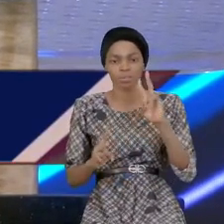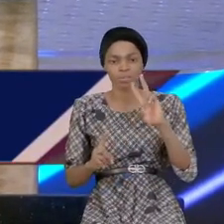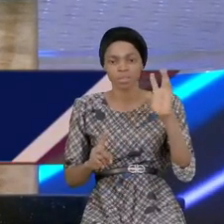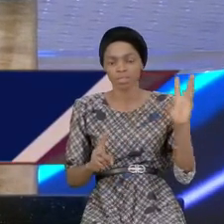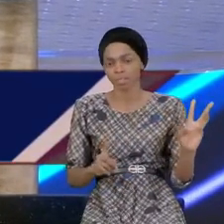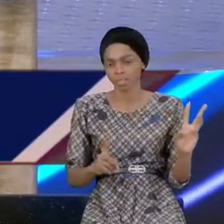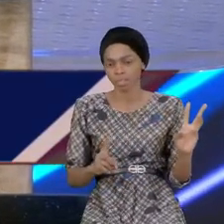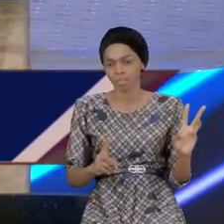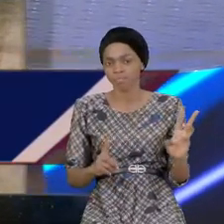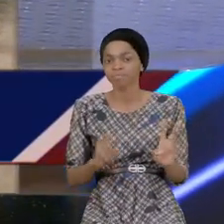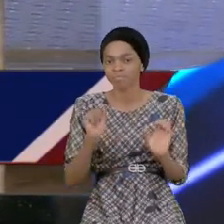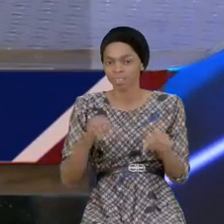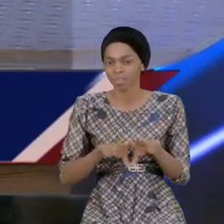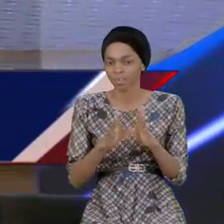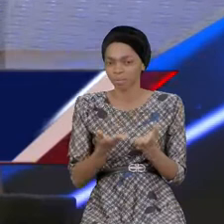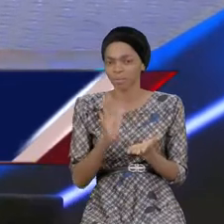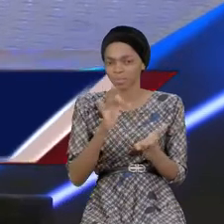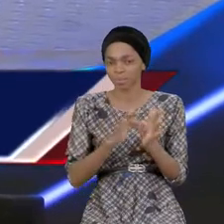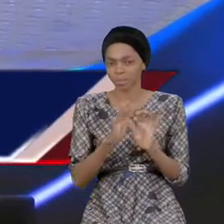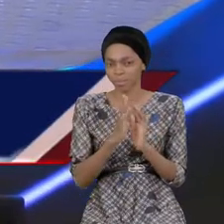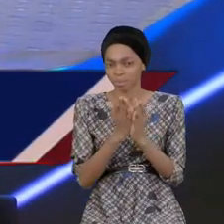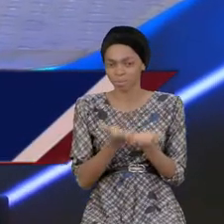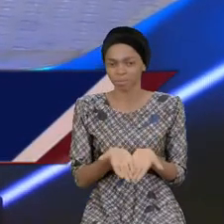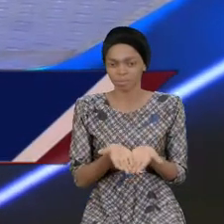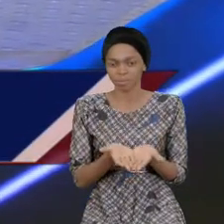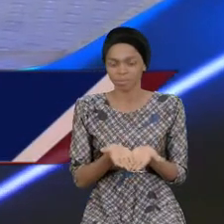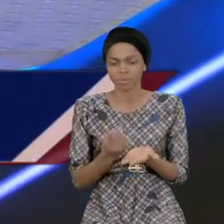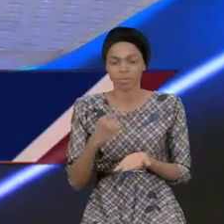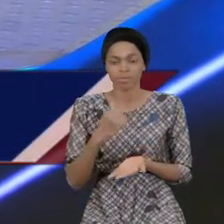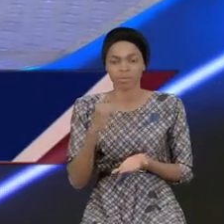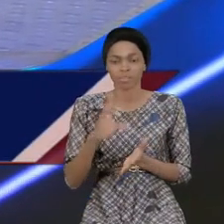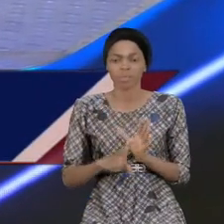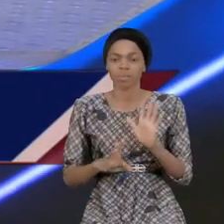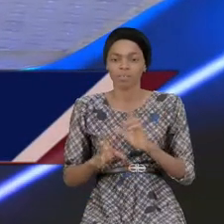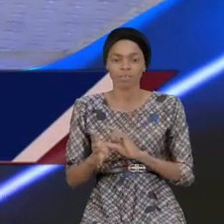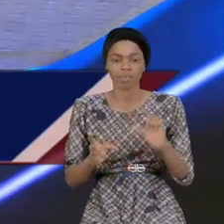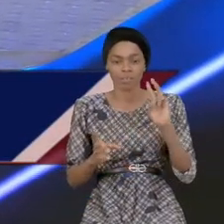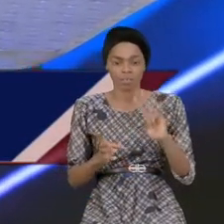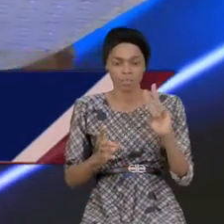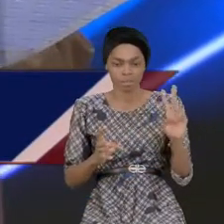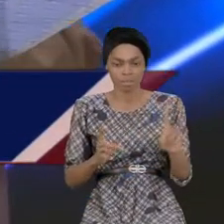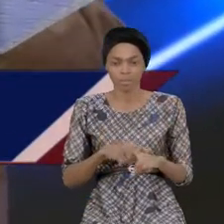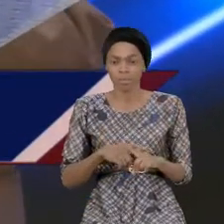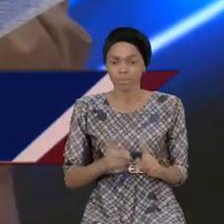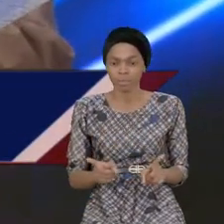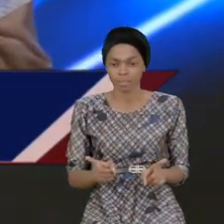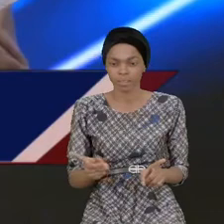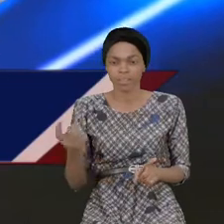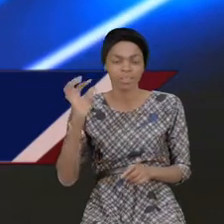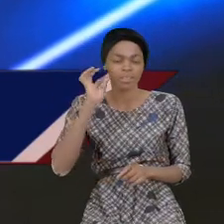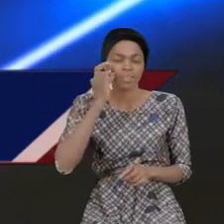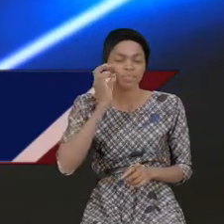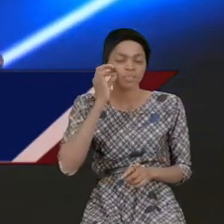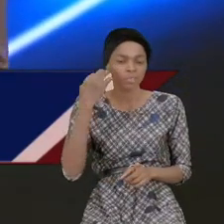26. Please open your Bible, Galatians chapter 5, verse 22. But the fruit of